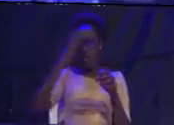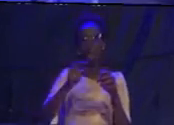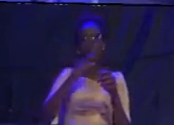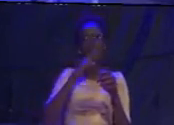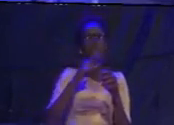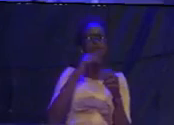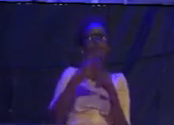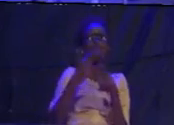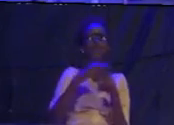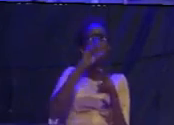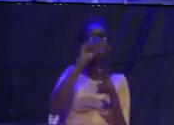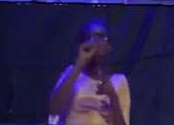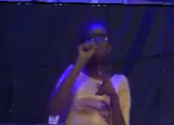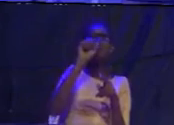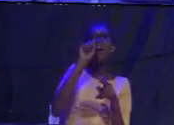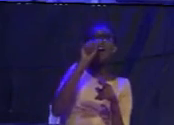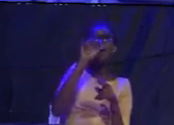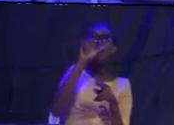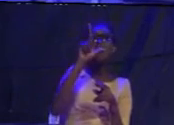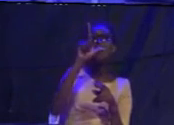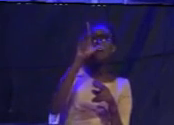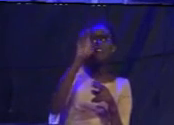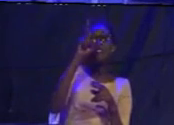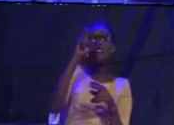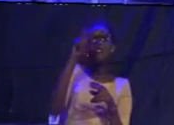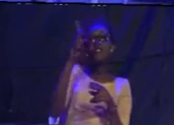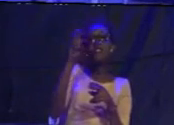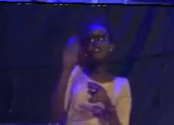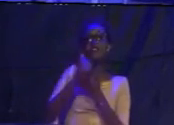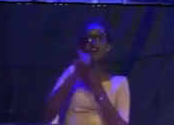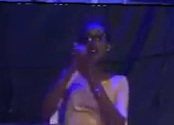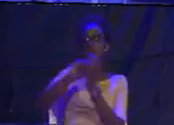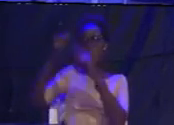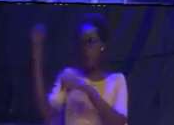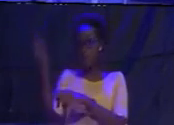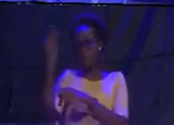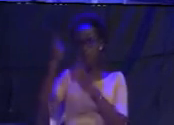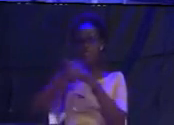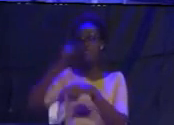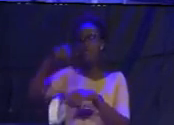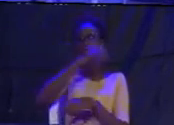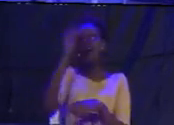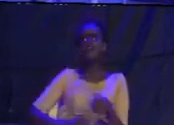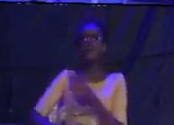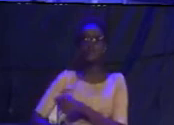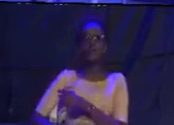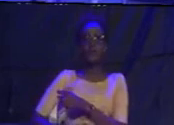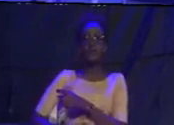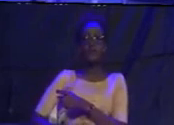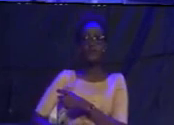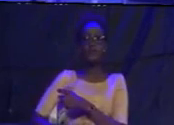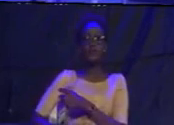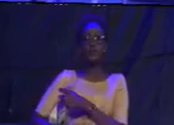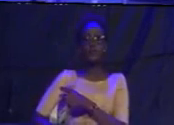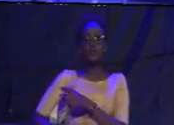Musarawa. Alexander, the son of Simon, Simon who helped Jesus to carry the cross, is the one who took the gospel to England